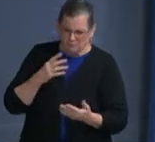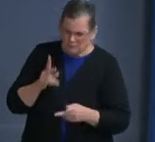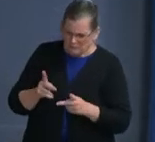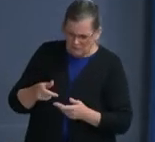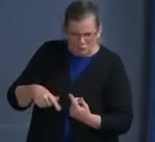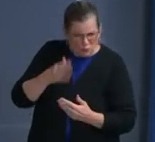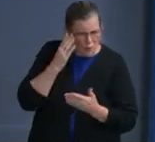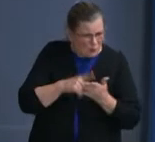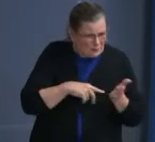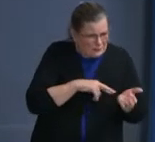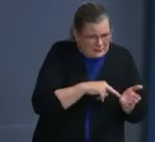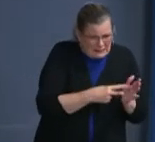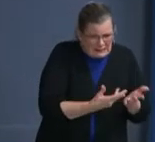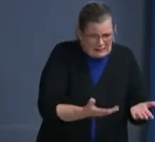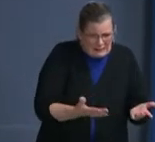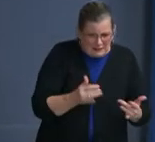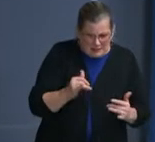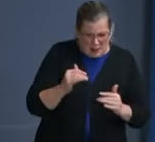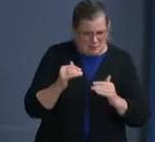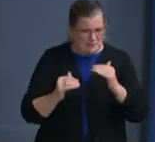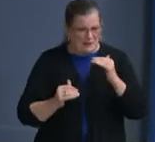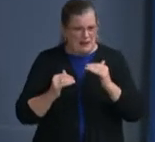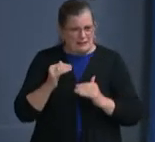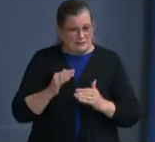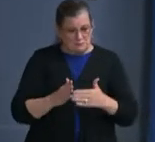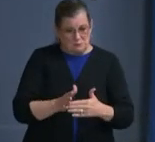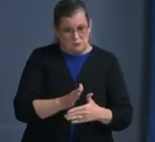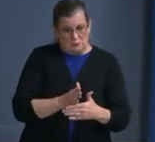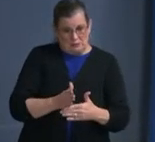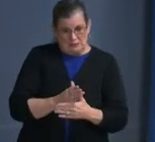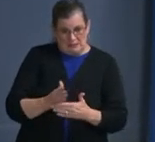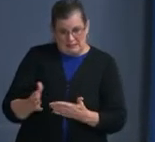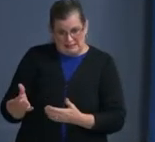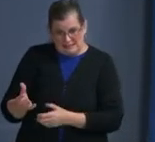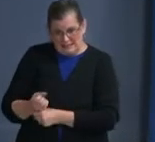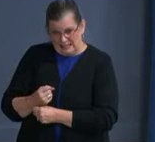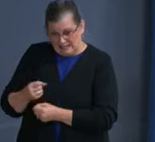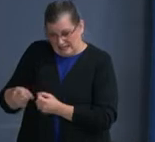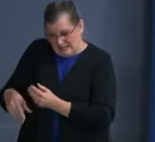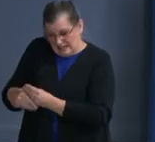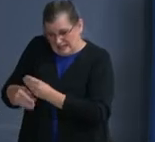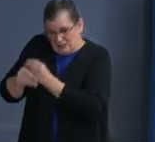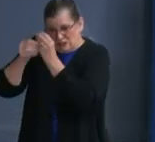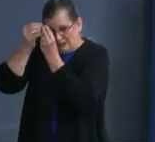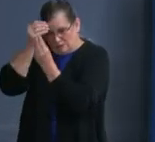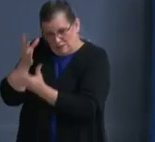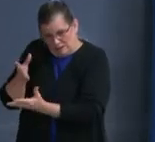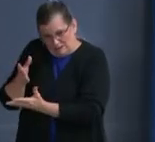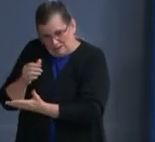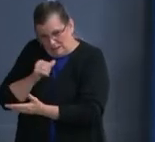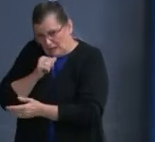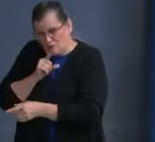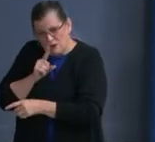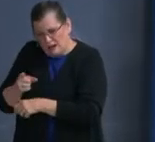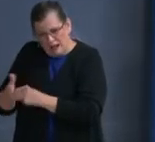there's a balance between ascertaining additional information that will not necessarily help us manage their